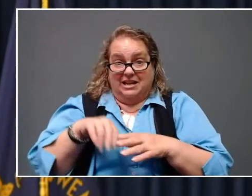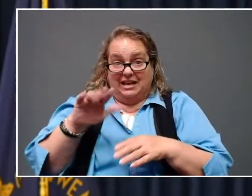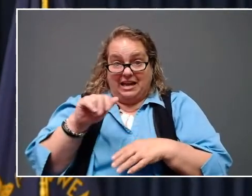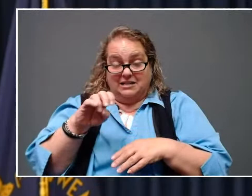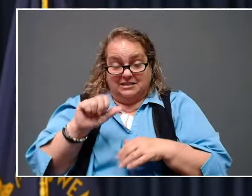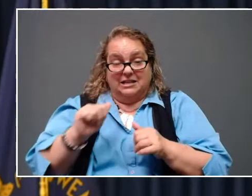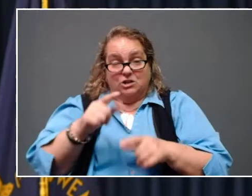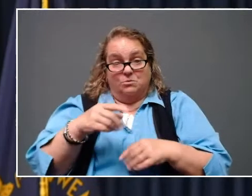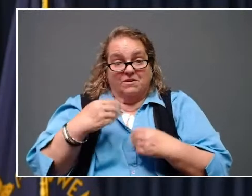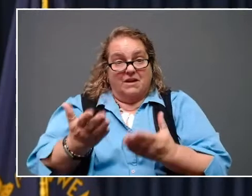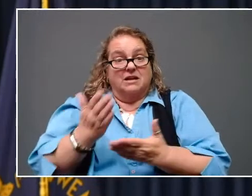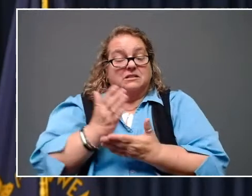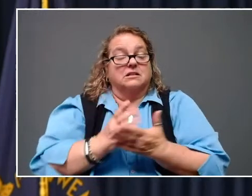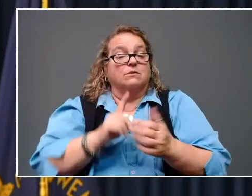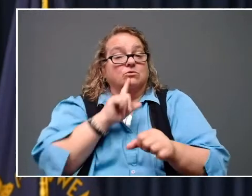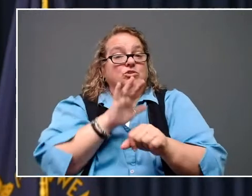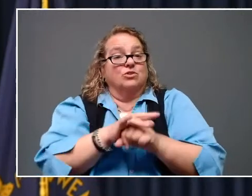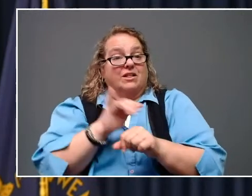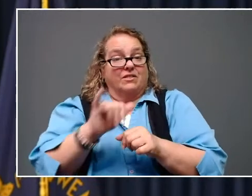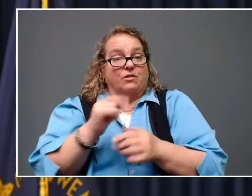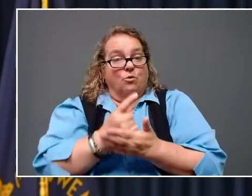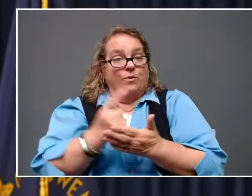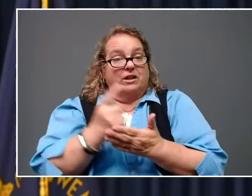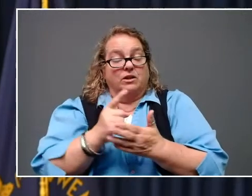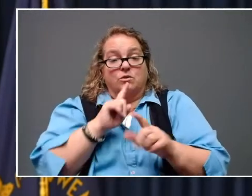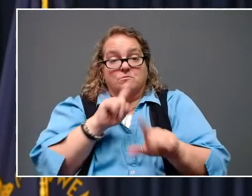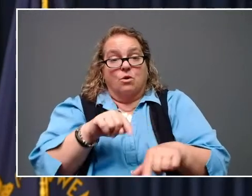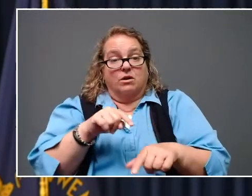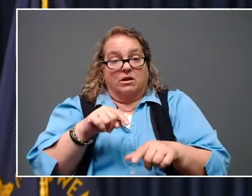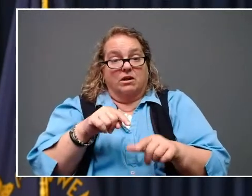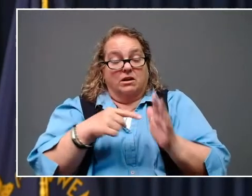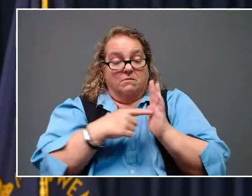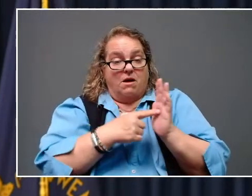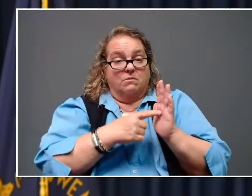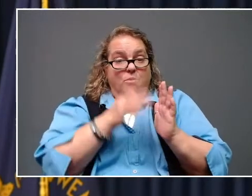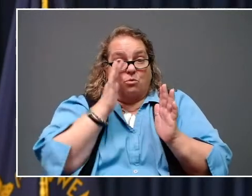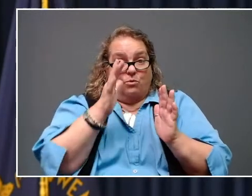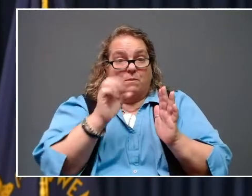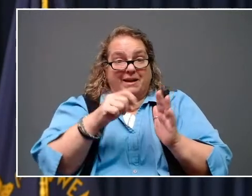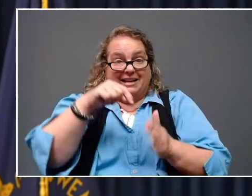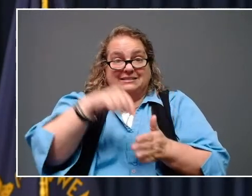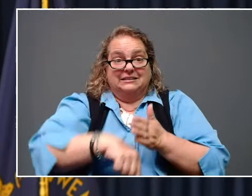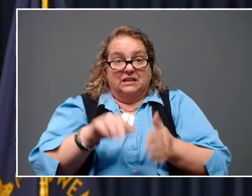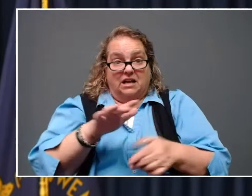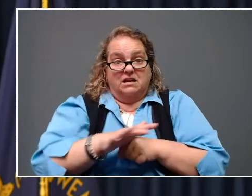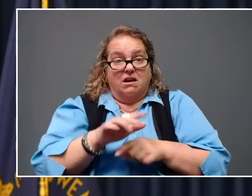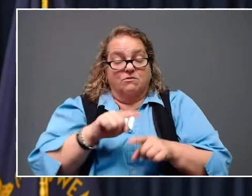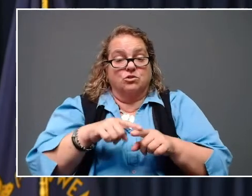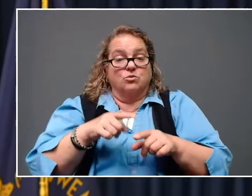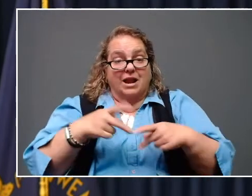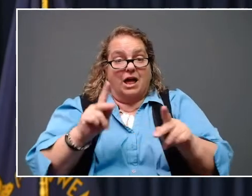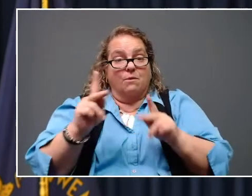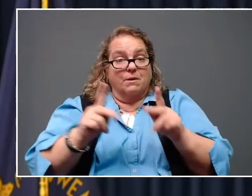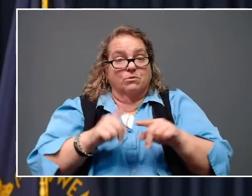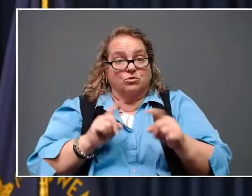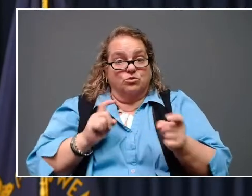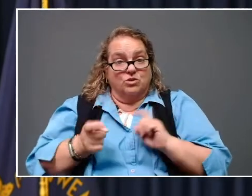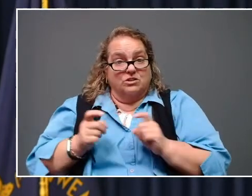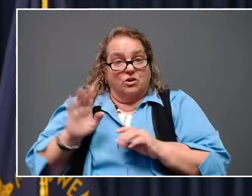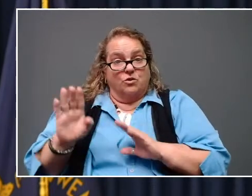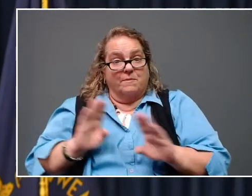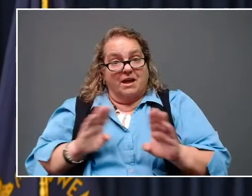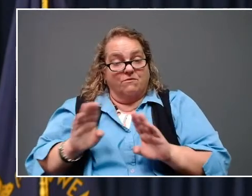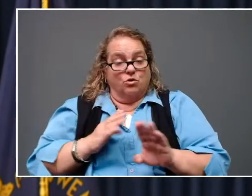some reassurance that the weekly reporting model is going to be sensitive enough to allow people to modify their behaviors prior to